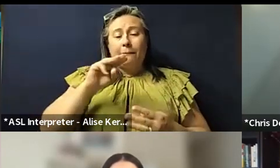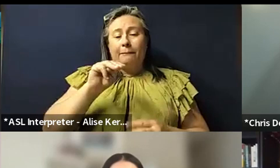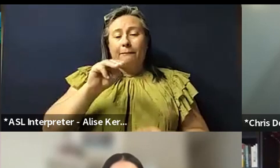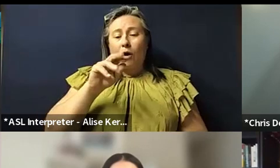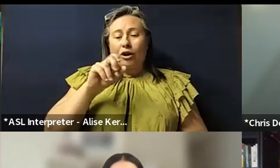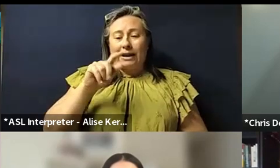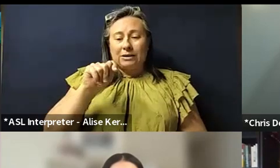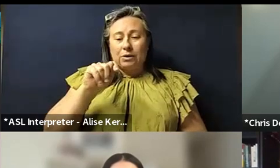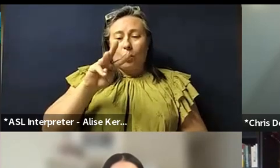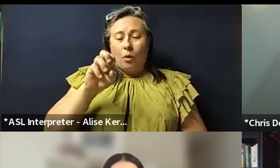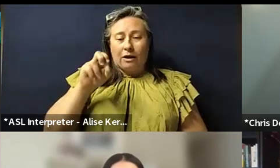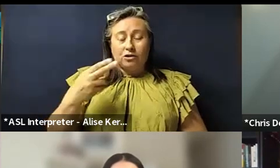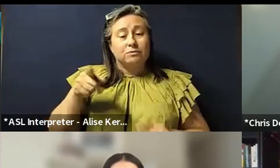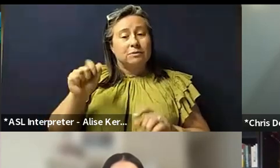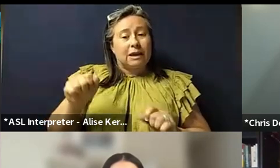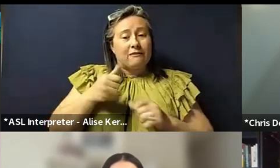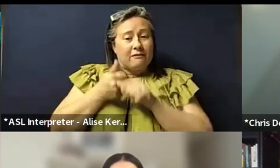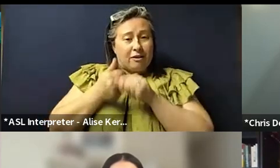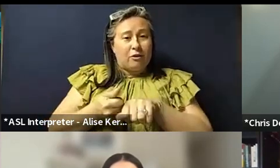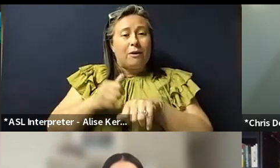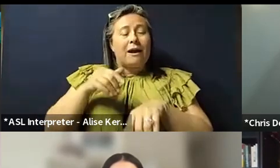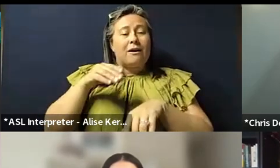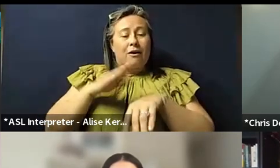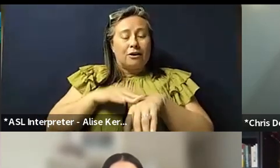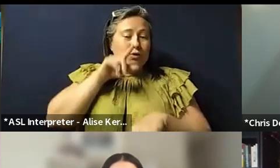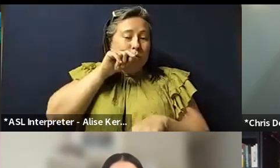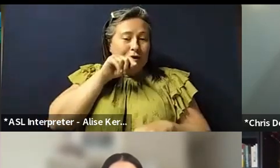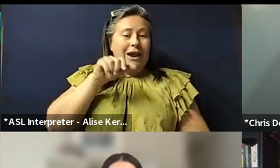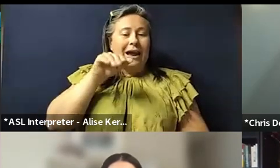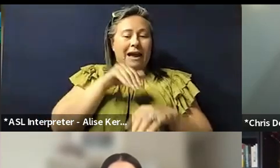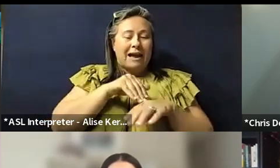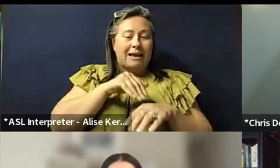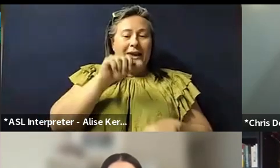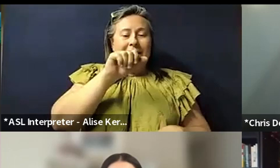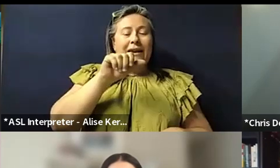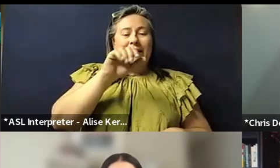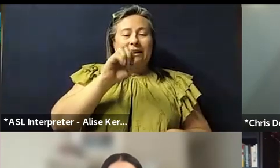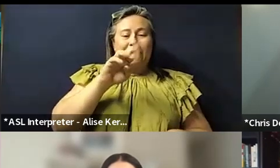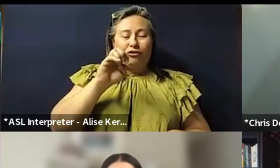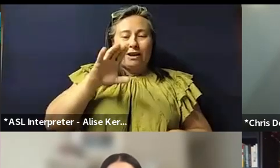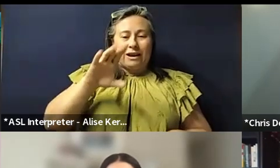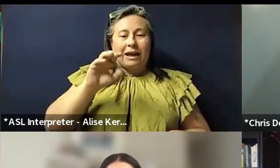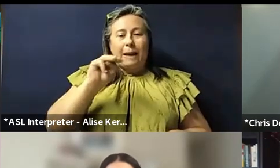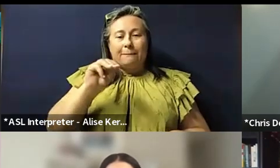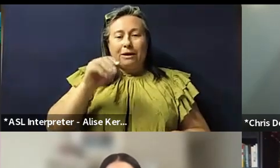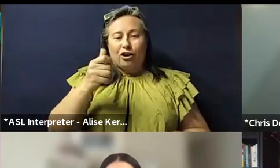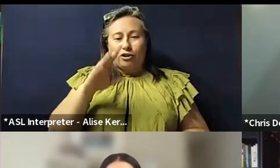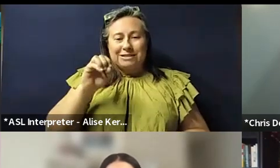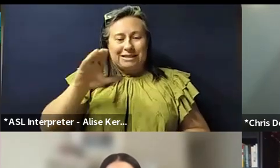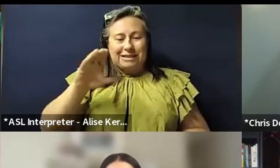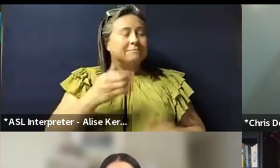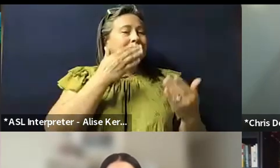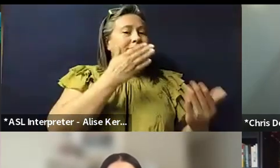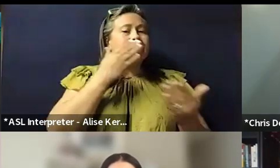him on Twitter at Eric M. Garcia. Over to you, Eric. Thank you very much. And thank you, Rebecca,